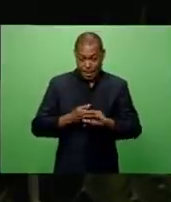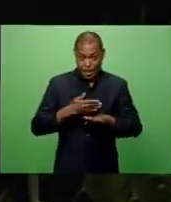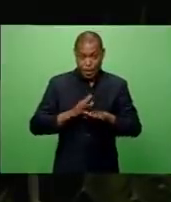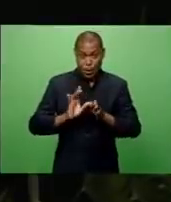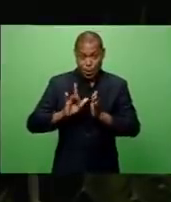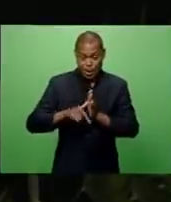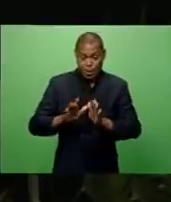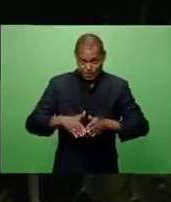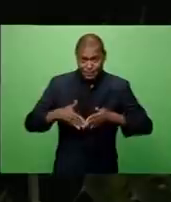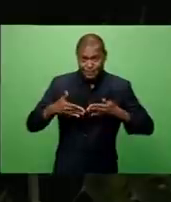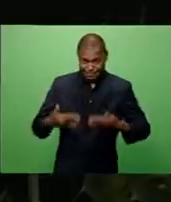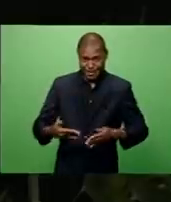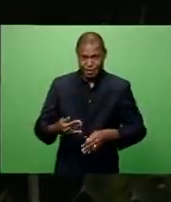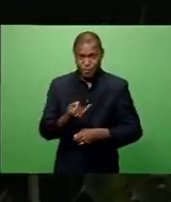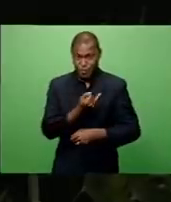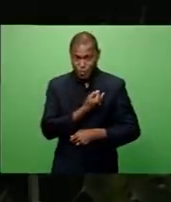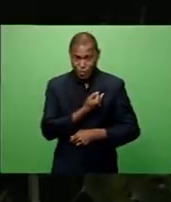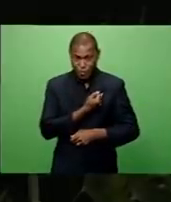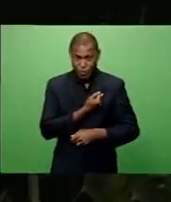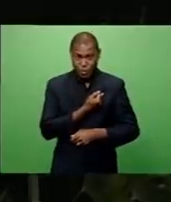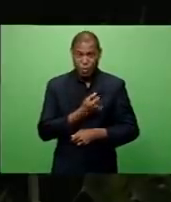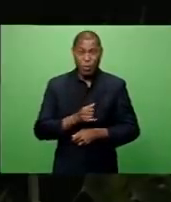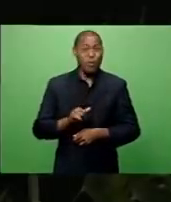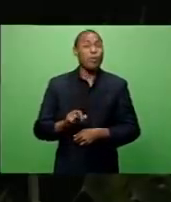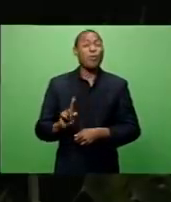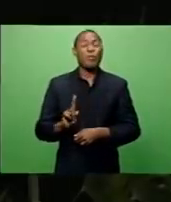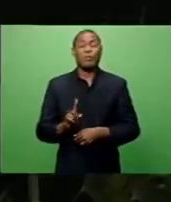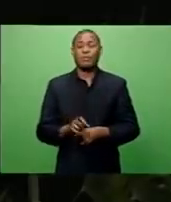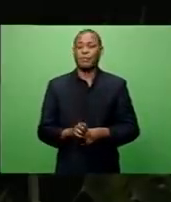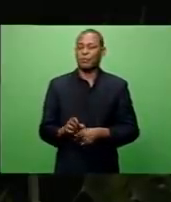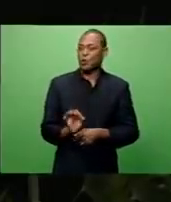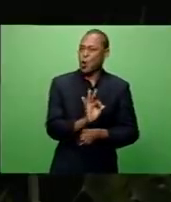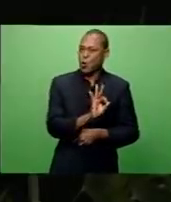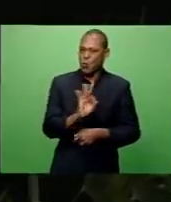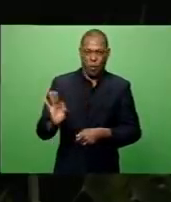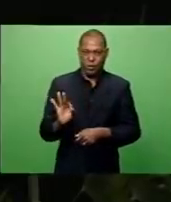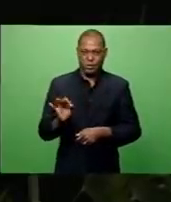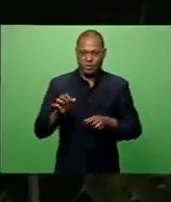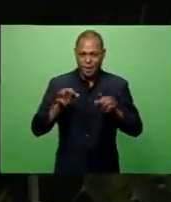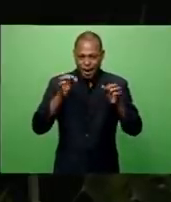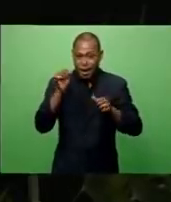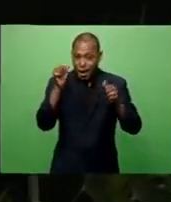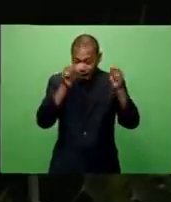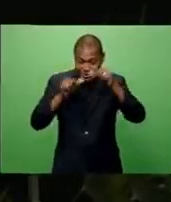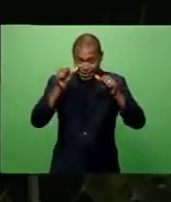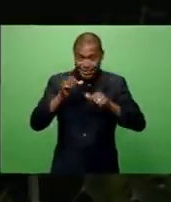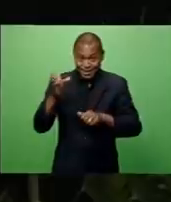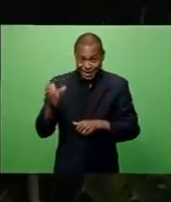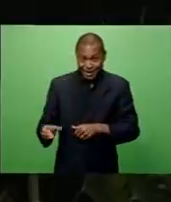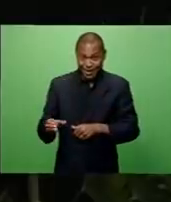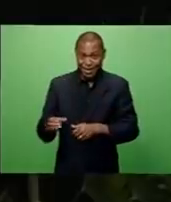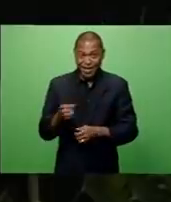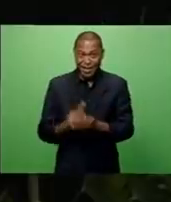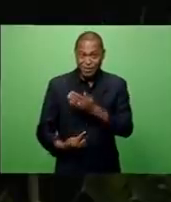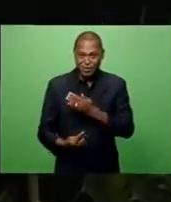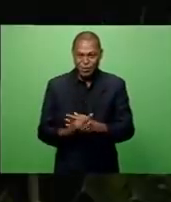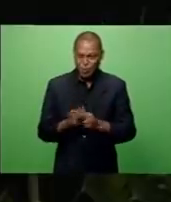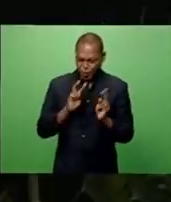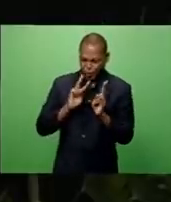guilt or innocence is rather should not be determined by assessors who will look at the person's